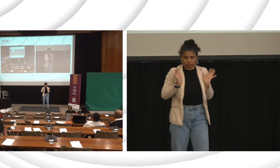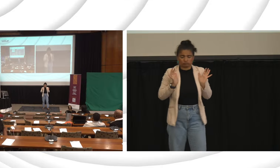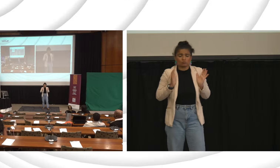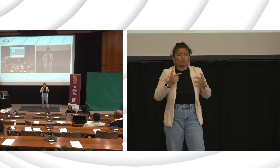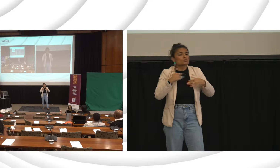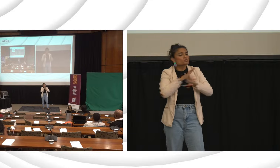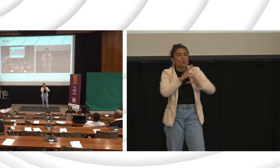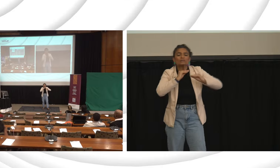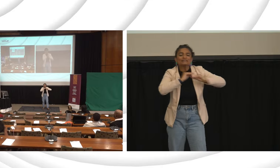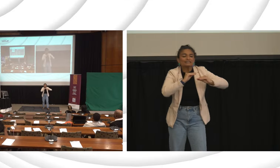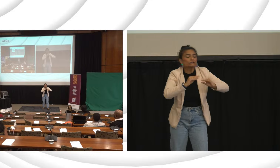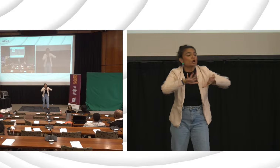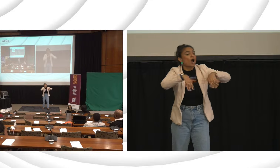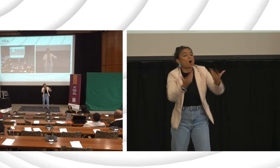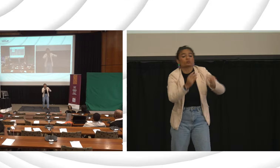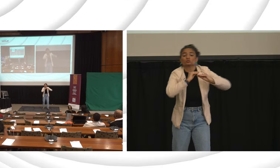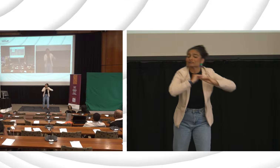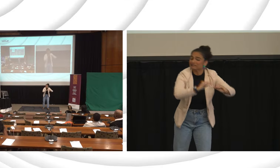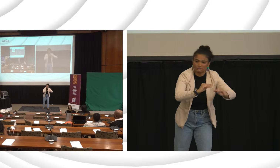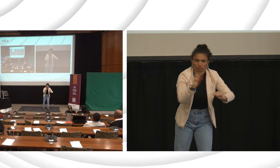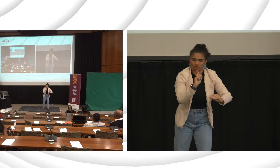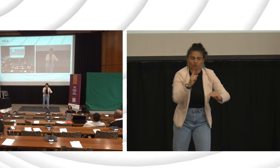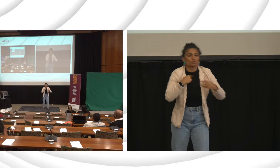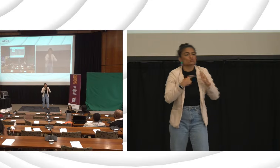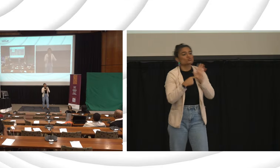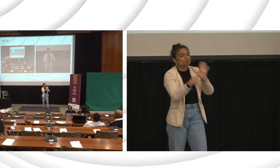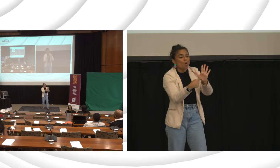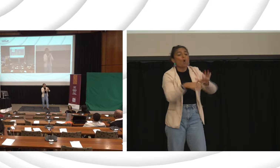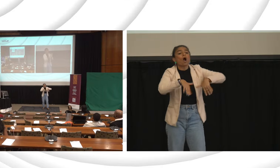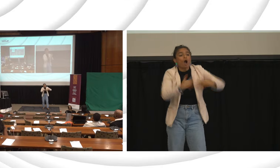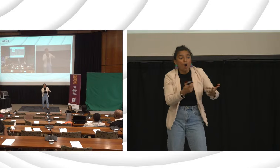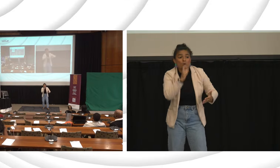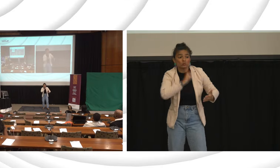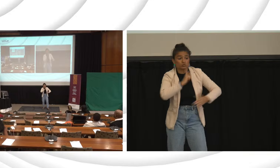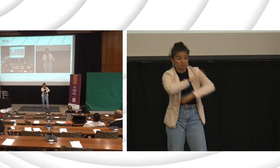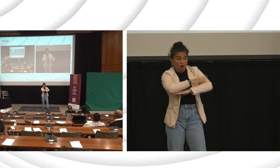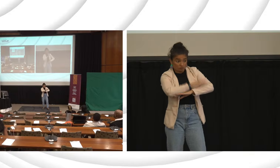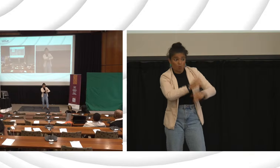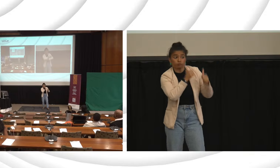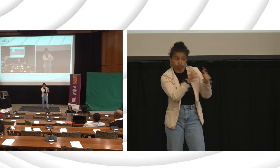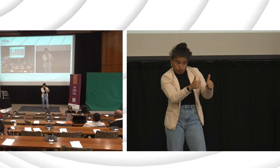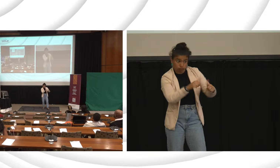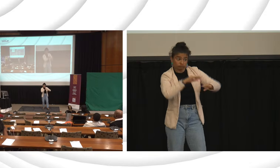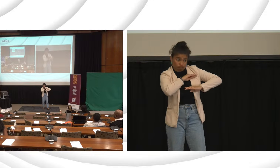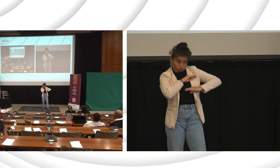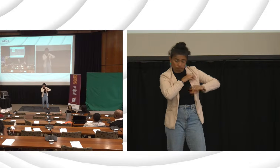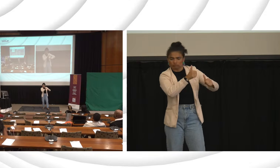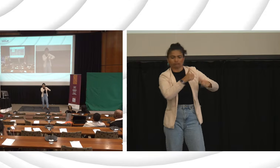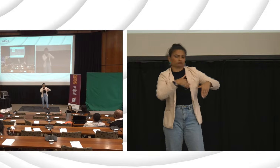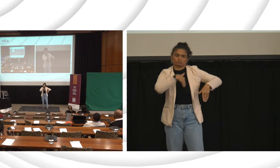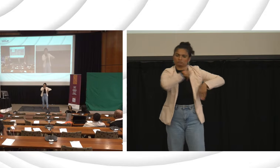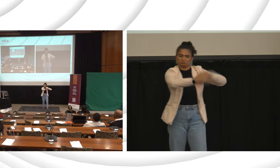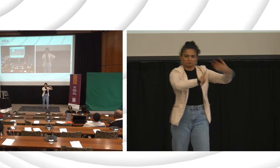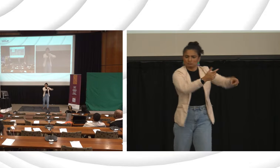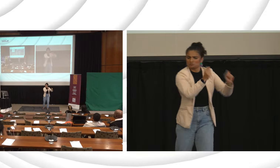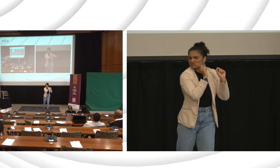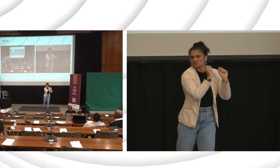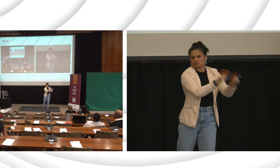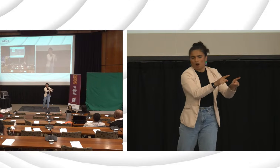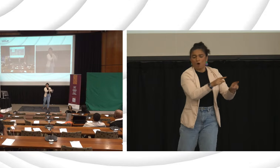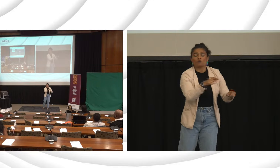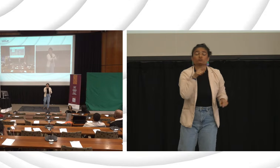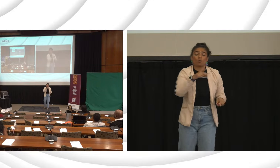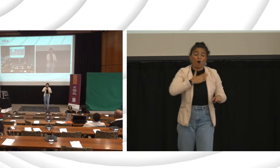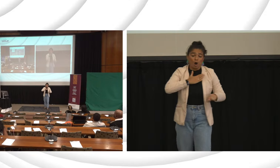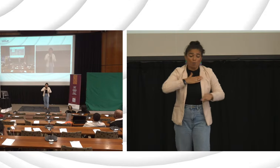similar online as well. We're not doing things of how to teach. We're doing training on